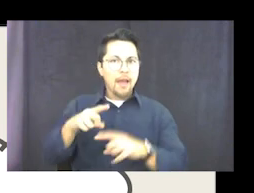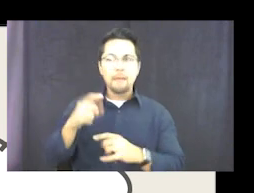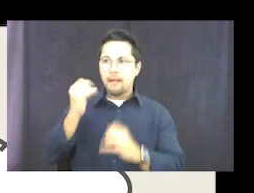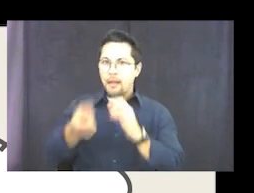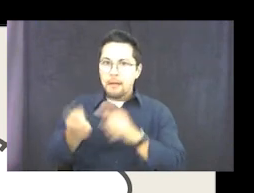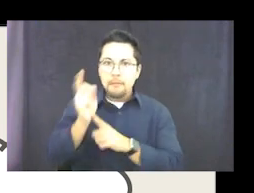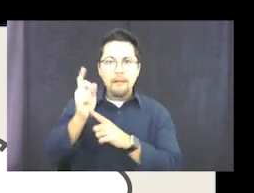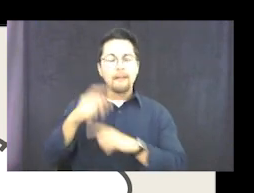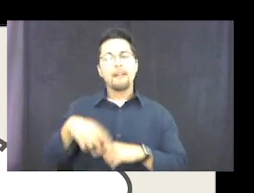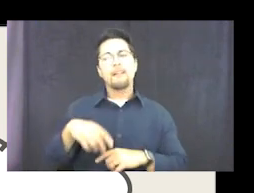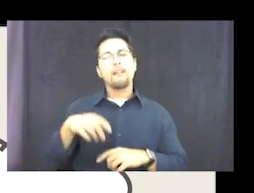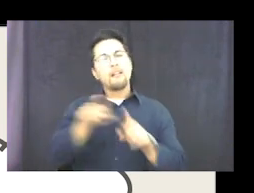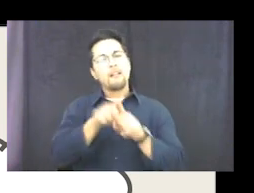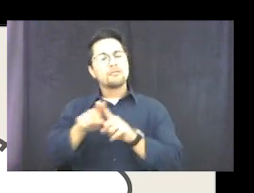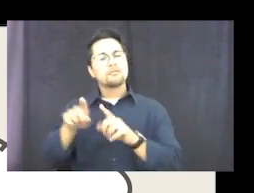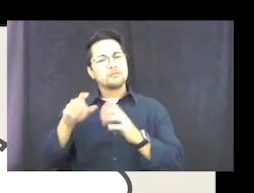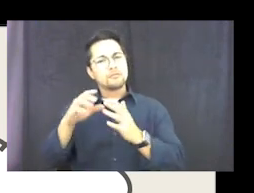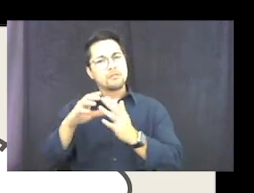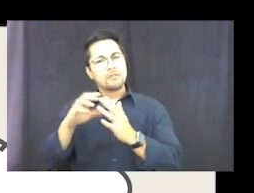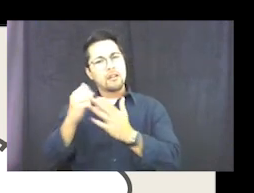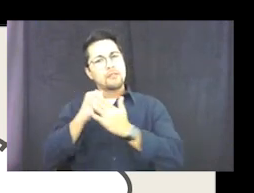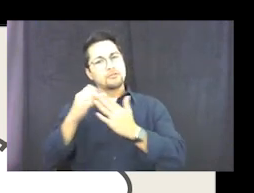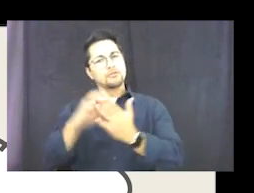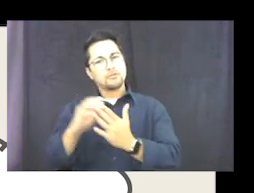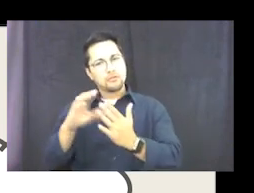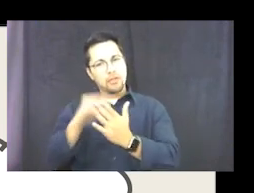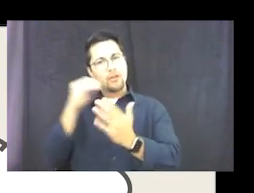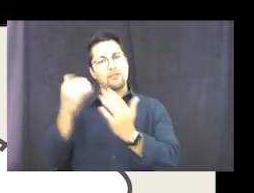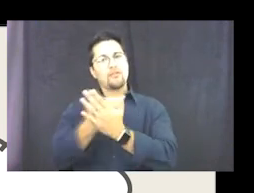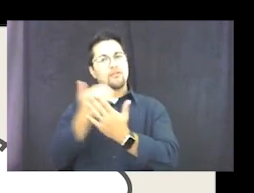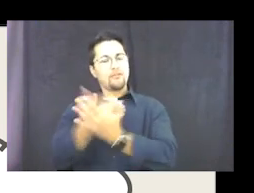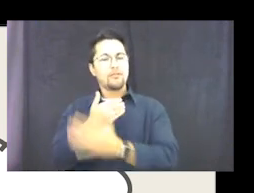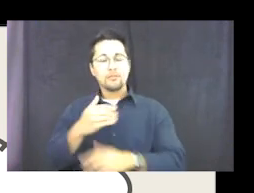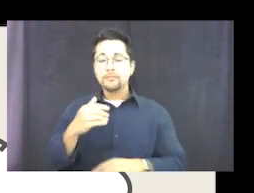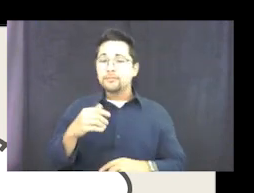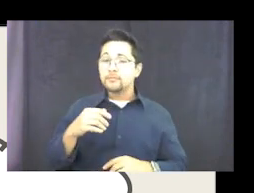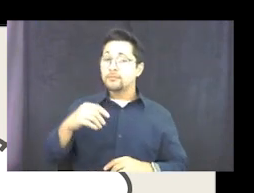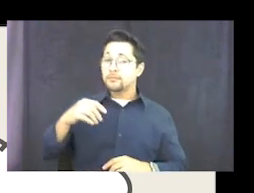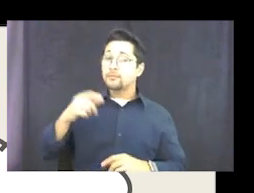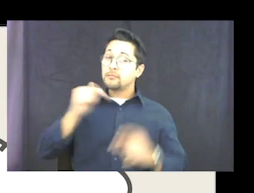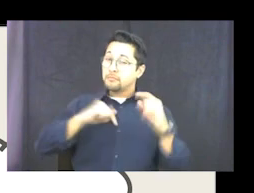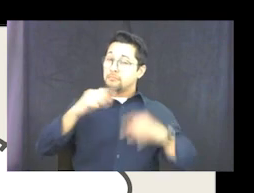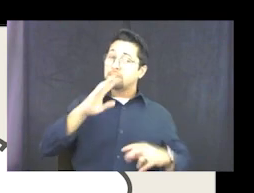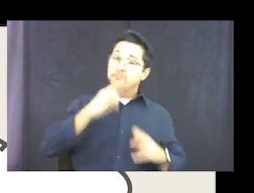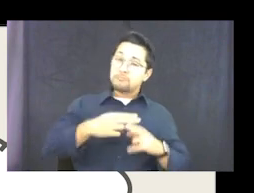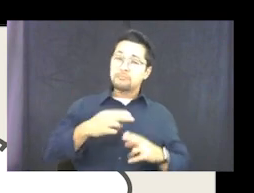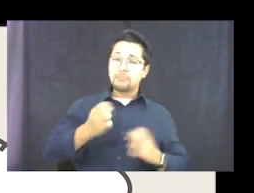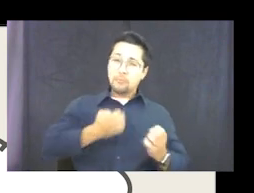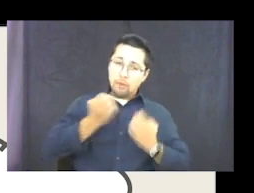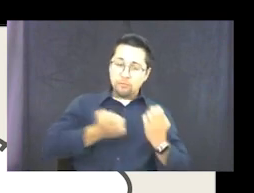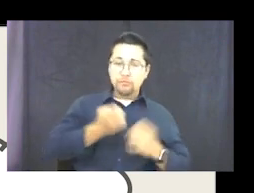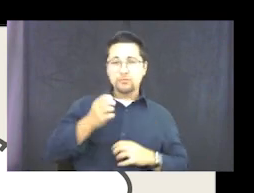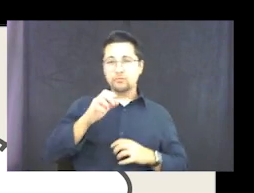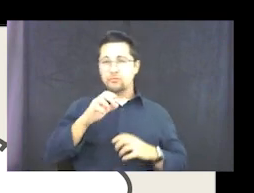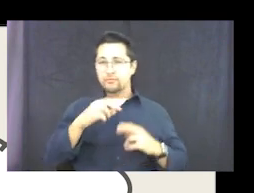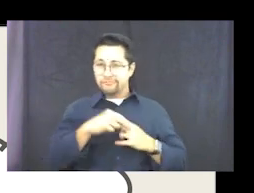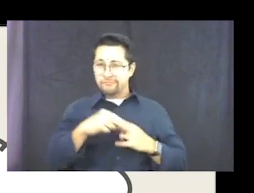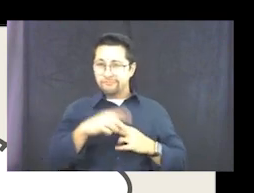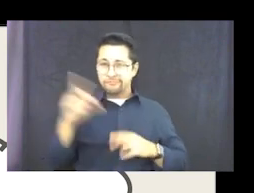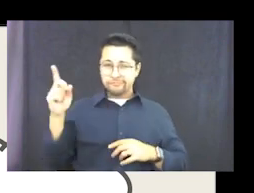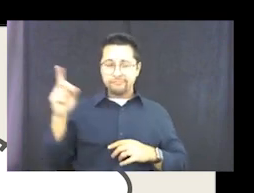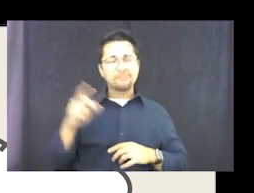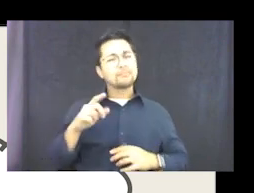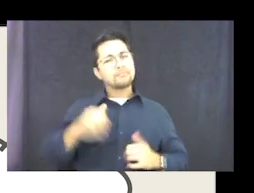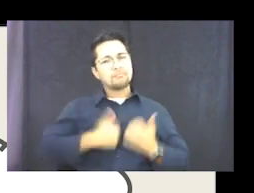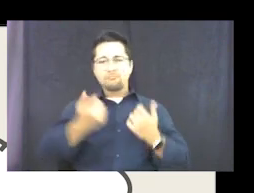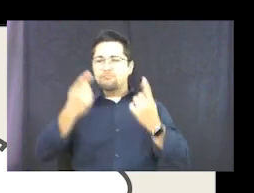helps us learn new ways of doing things. This helps with our self-regulation because, going back to what we said in the emotional inhibitory control slide, life